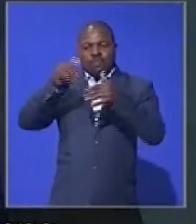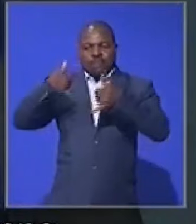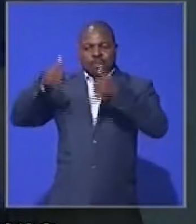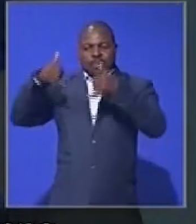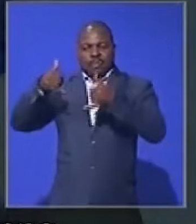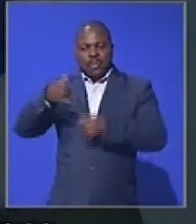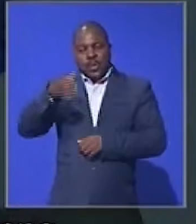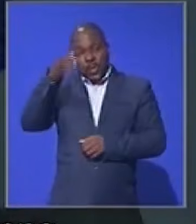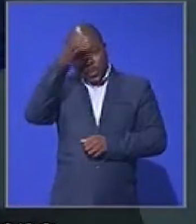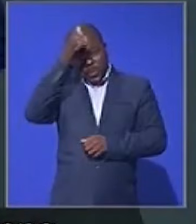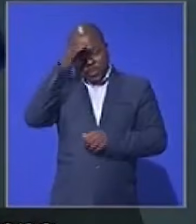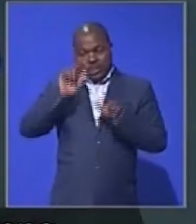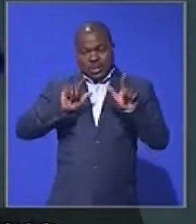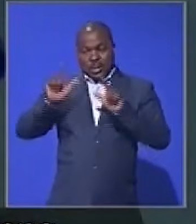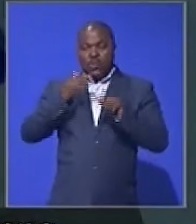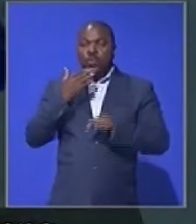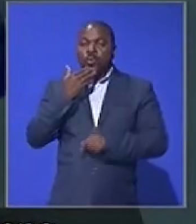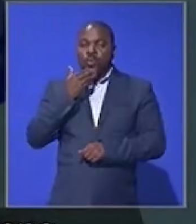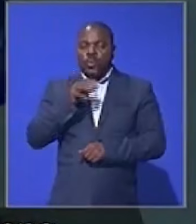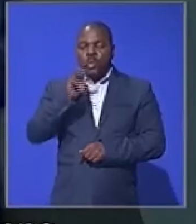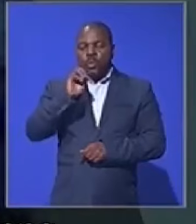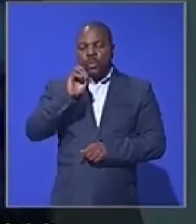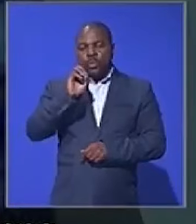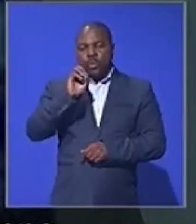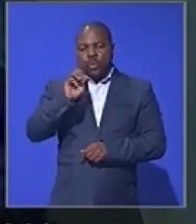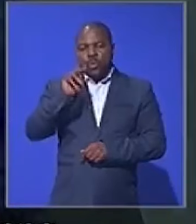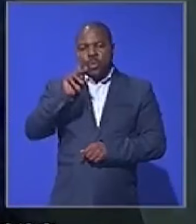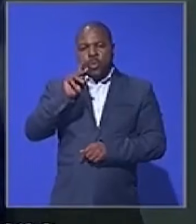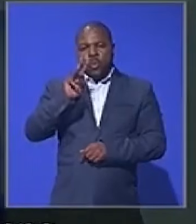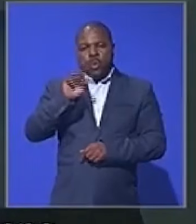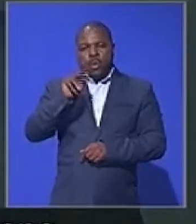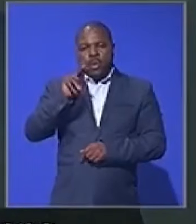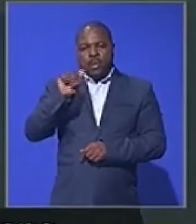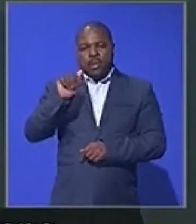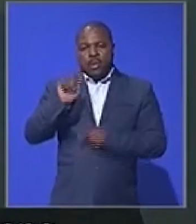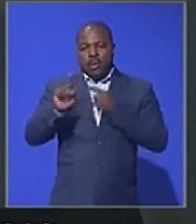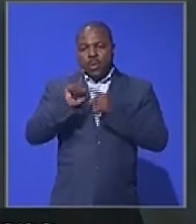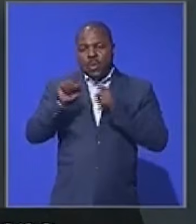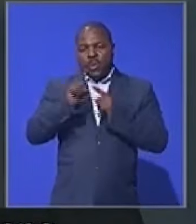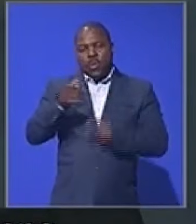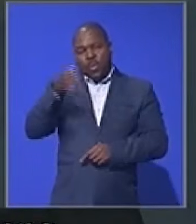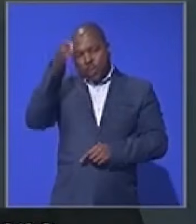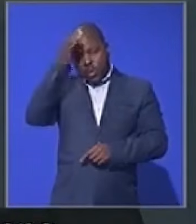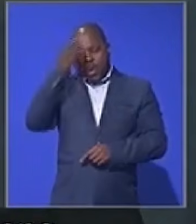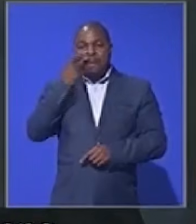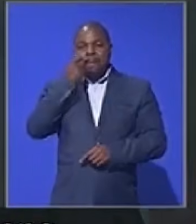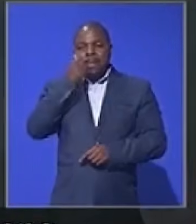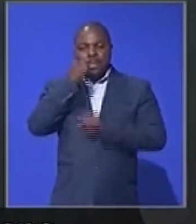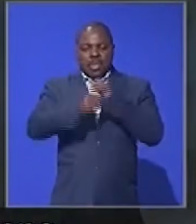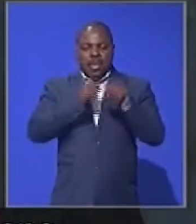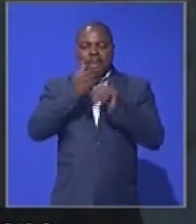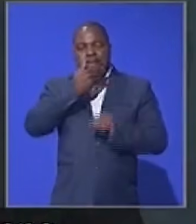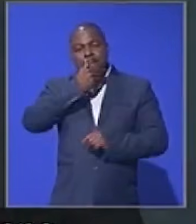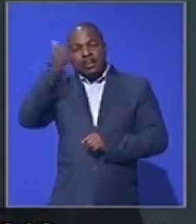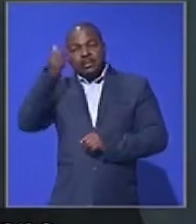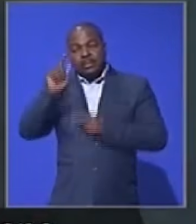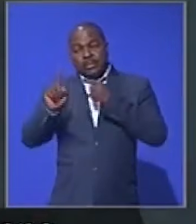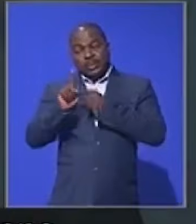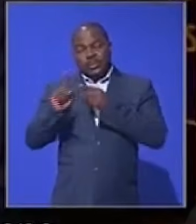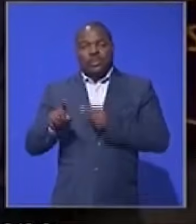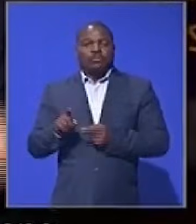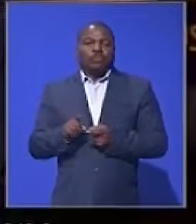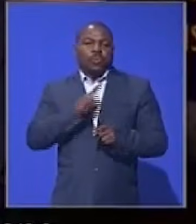fa mohlahli wa Sundowns Rulani Mokwena a thupile go sefoka sa mohlahli wa monna wa ngwaga morago ga